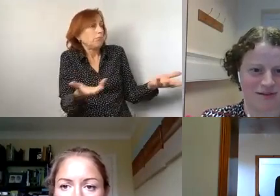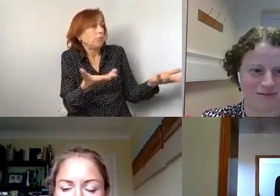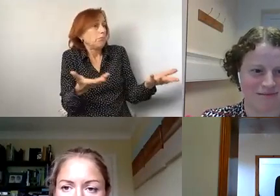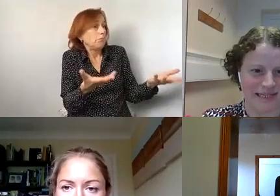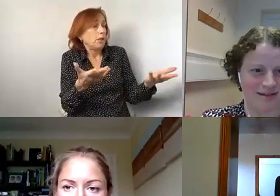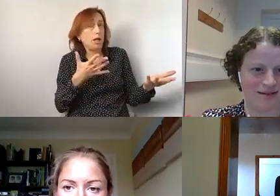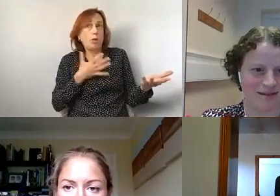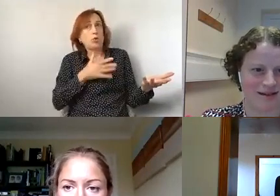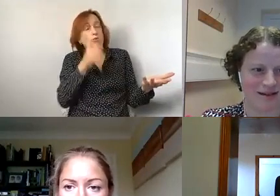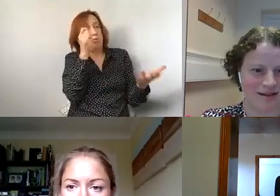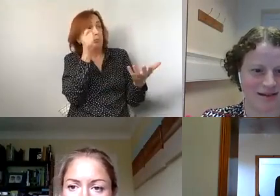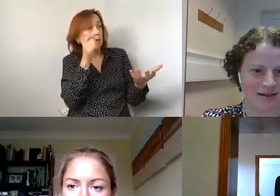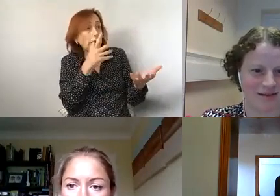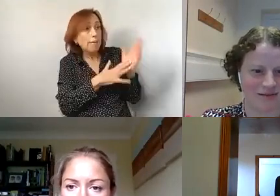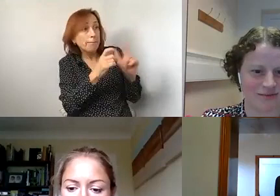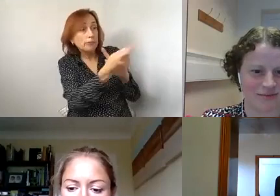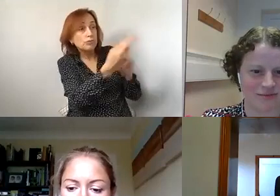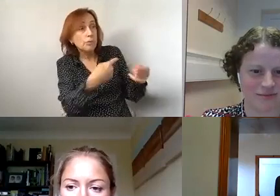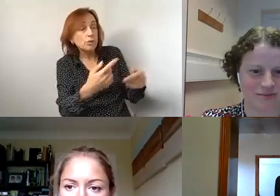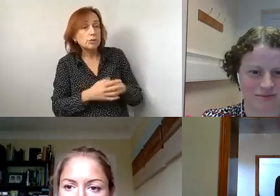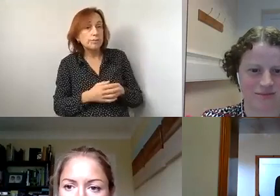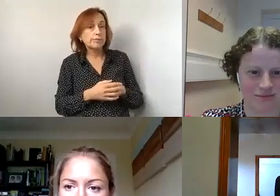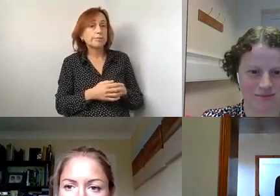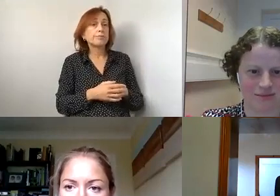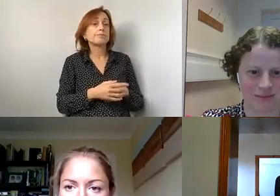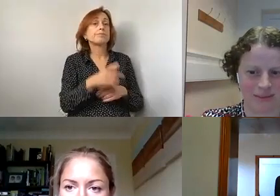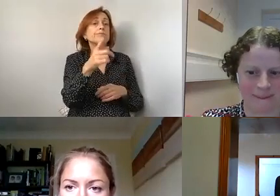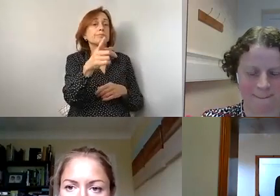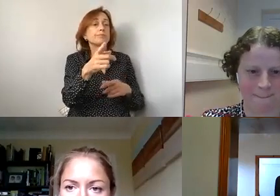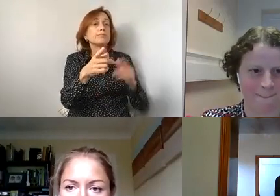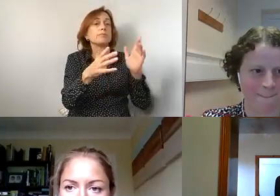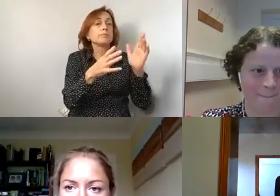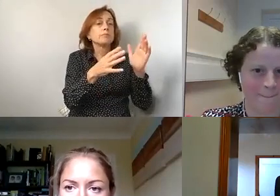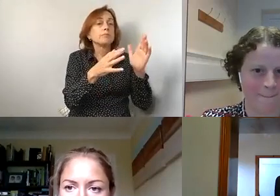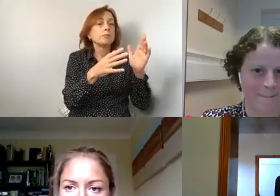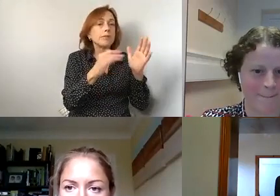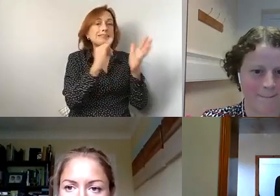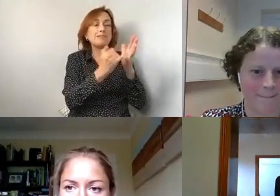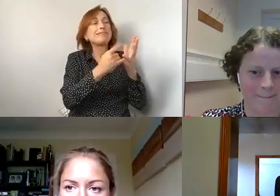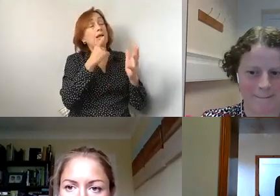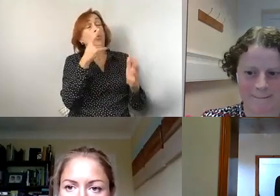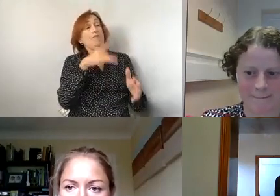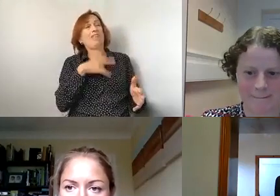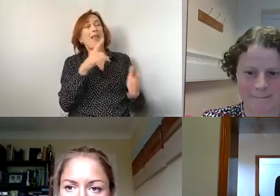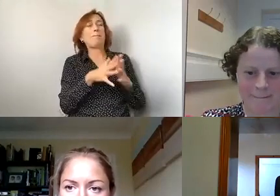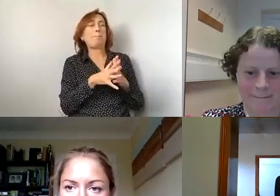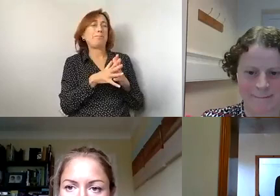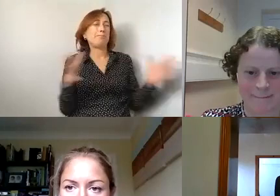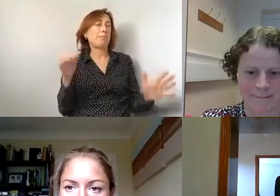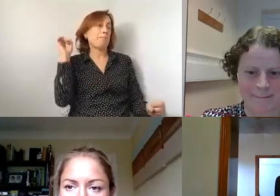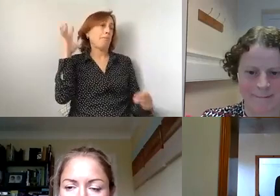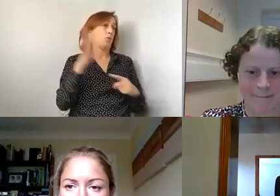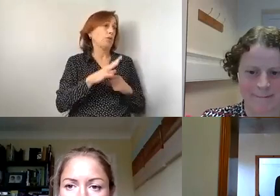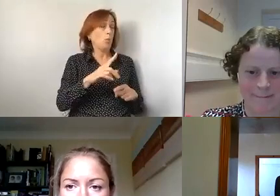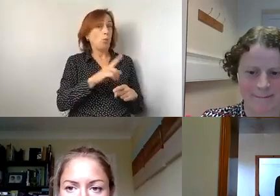situation? I think we'd say that's massively important. We're hearing real concern from parents about what the new guidance